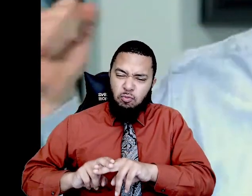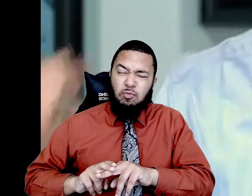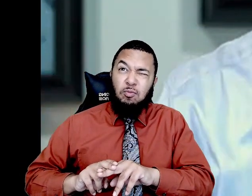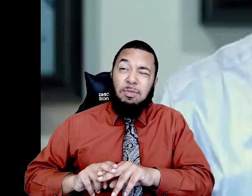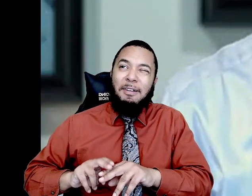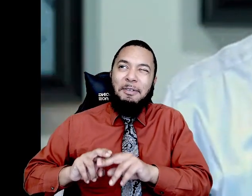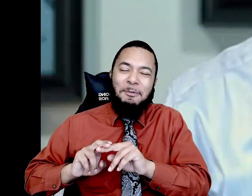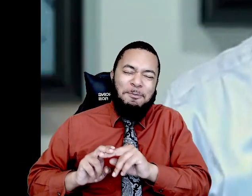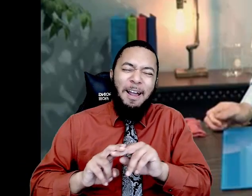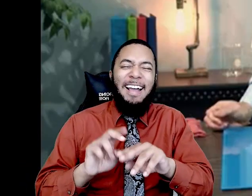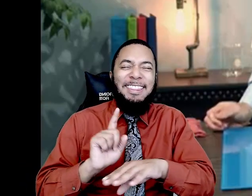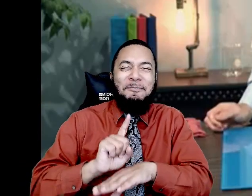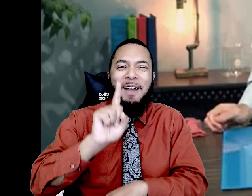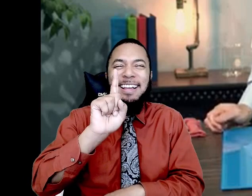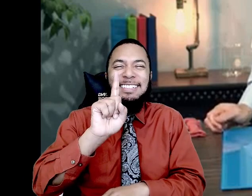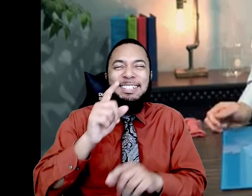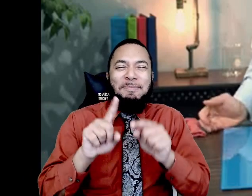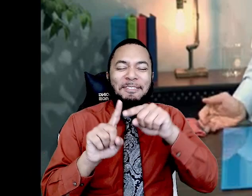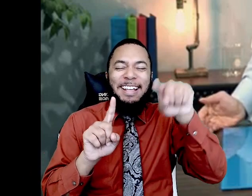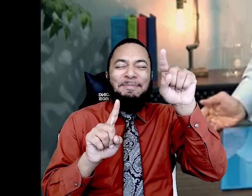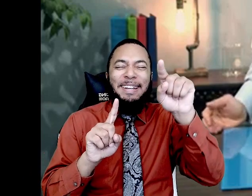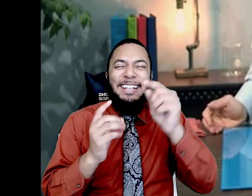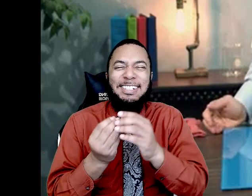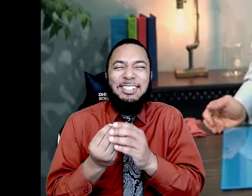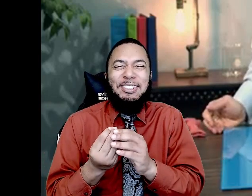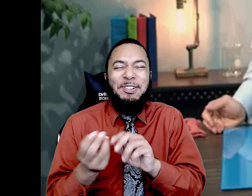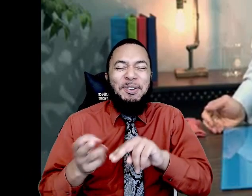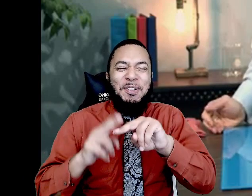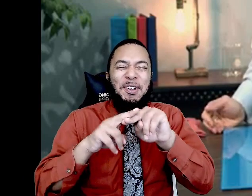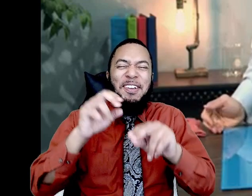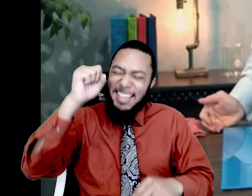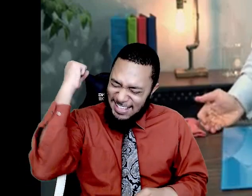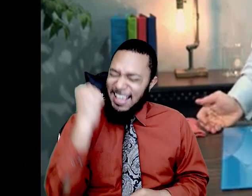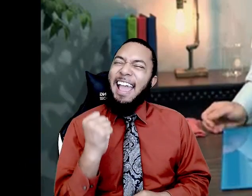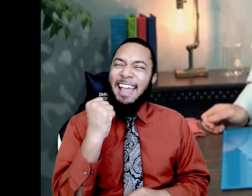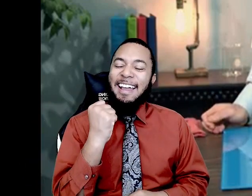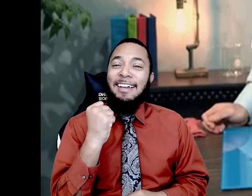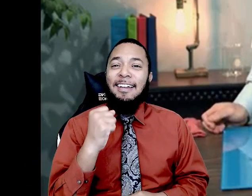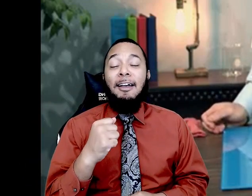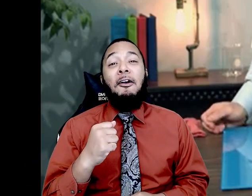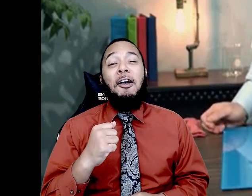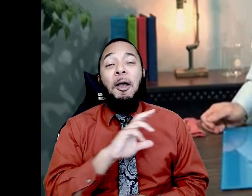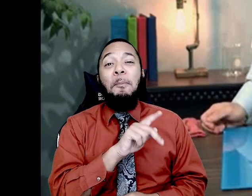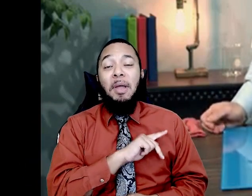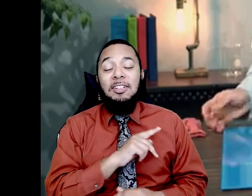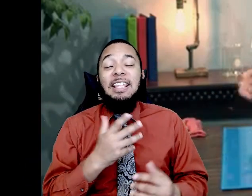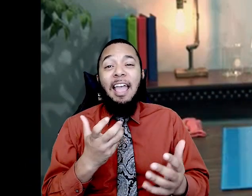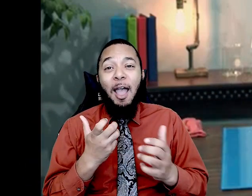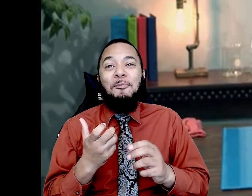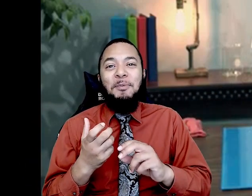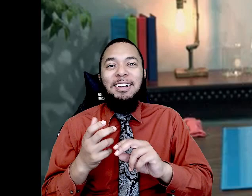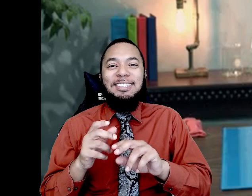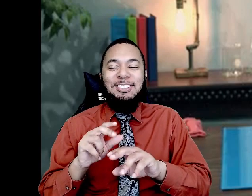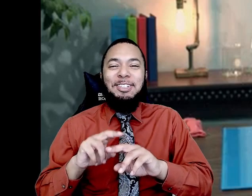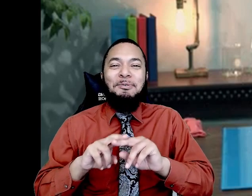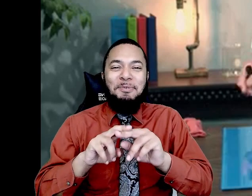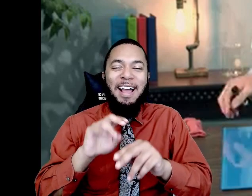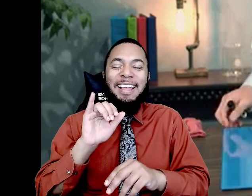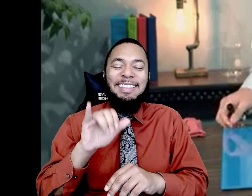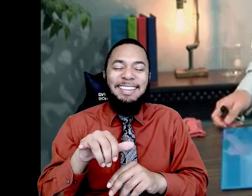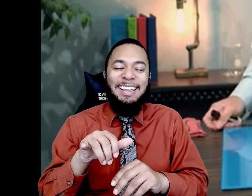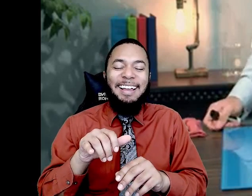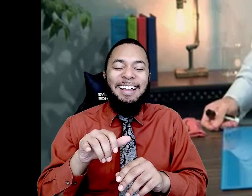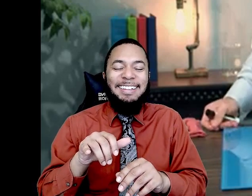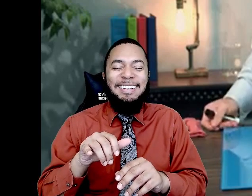exponential growth? Yeah! I personally want to ride the rocket ship of exponential growth. Yeah, and the way we do that is